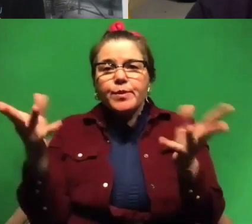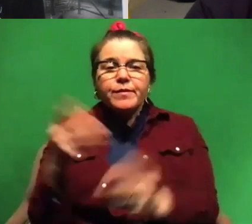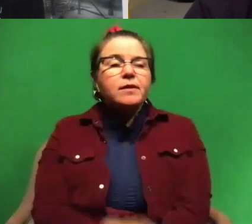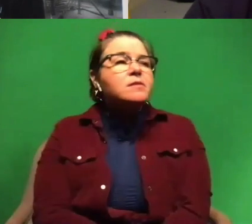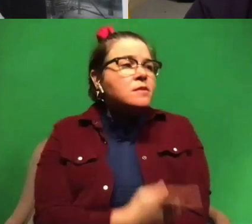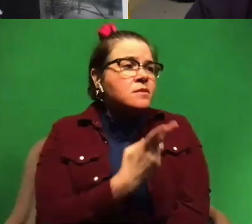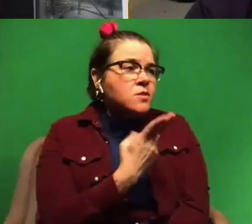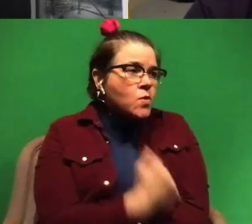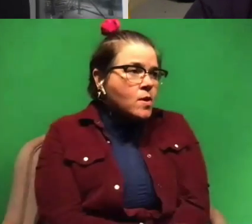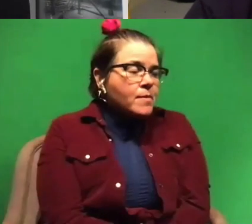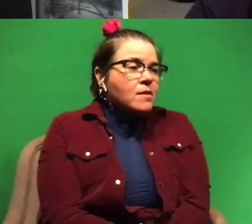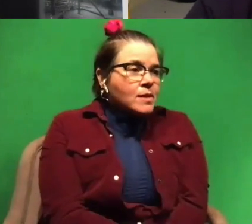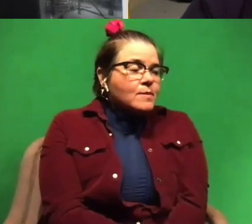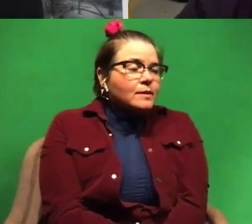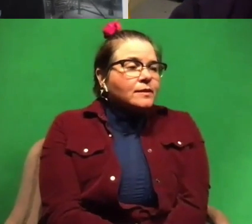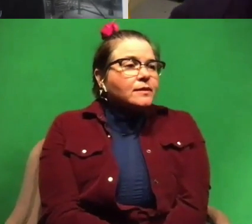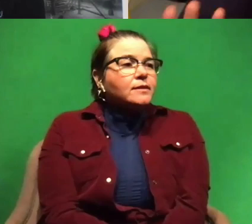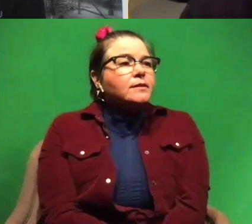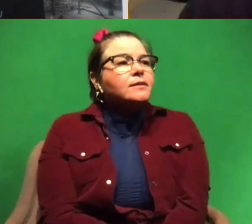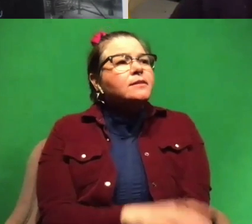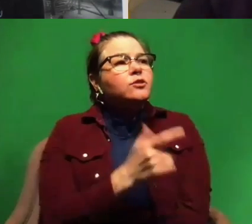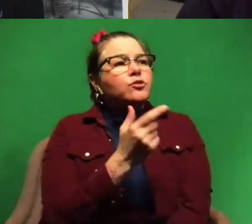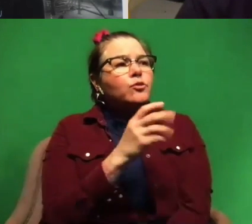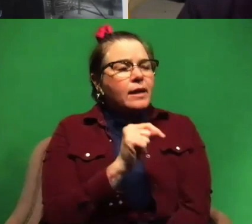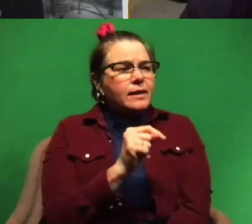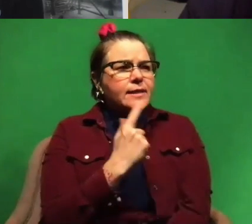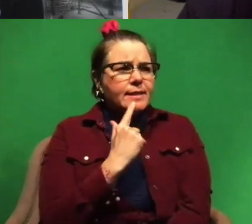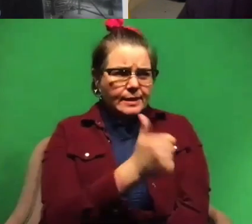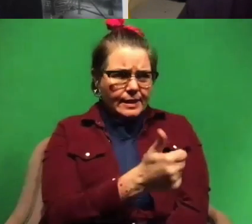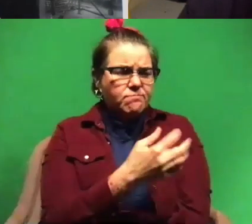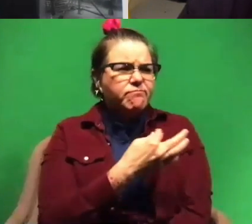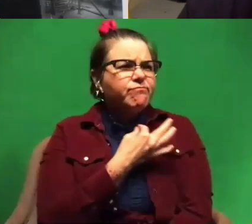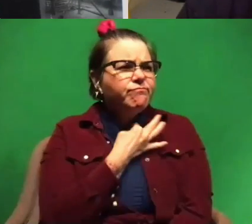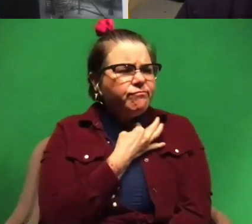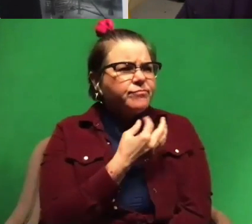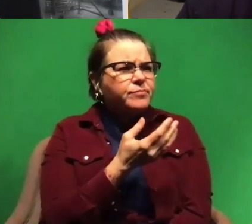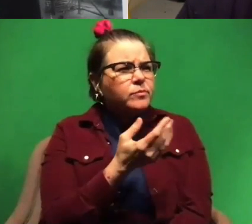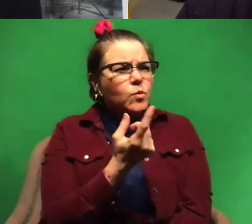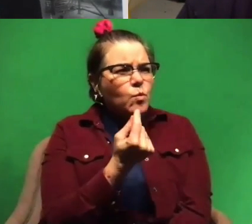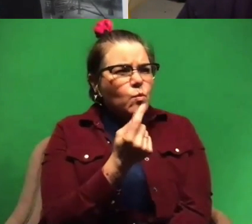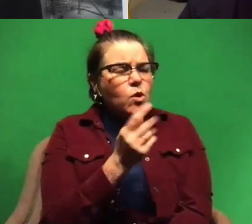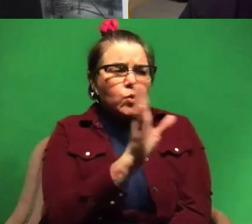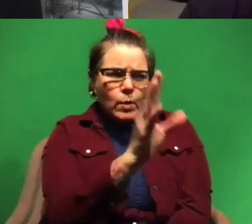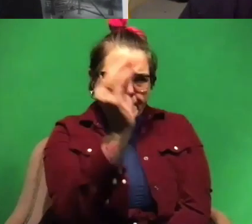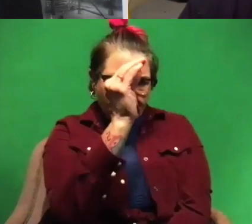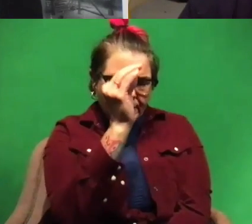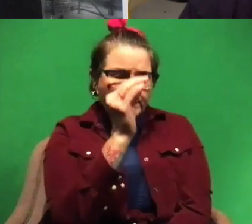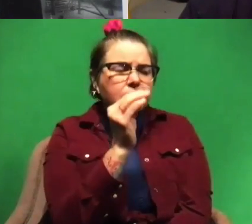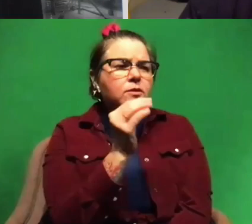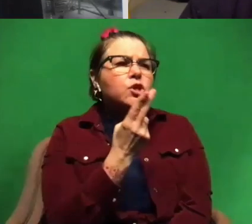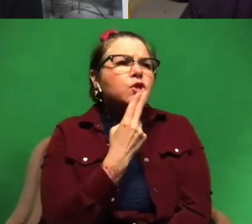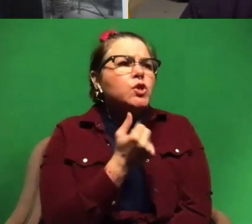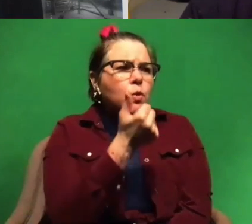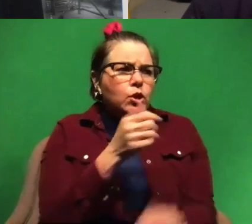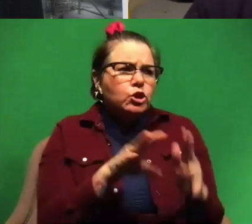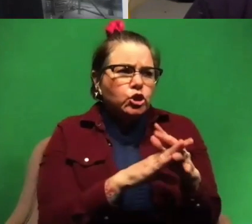adorable. So Grant is age 10, and he would like to know, what, in your opinion, is the cutest